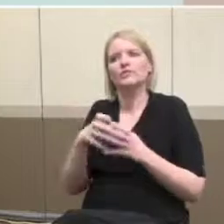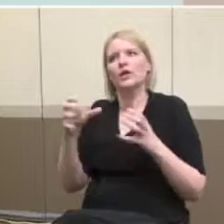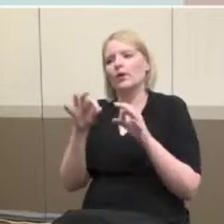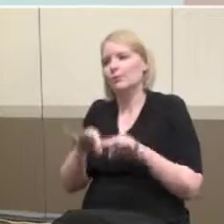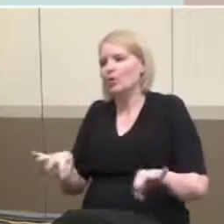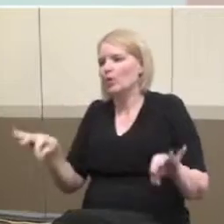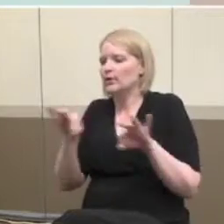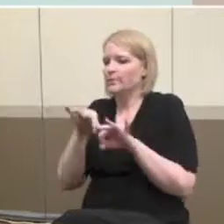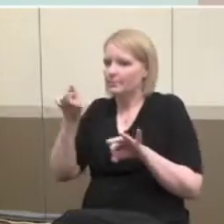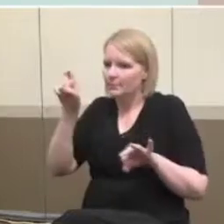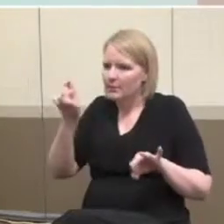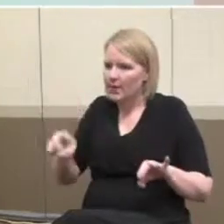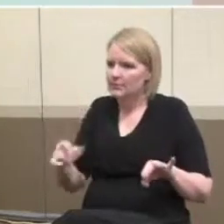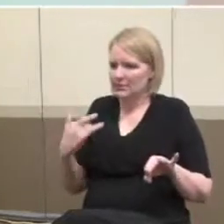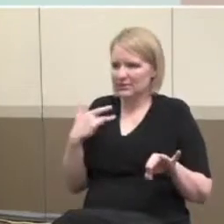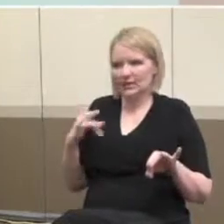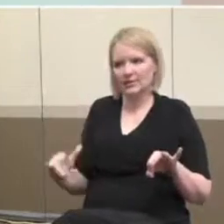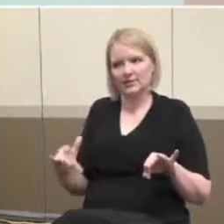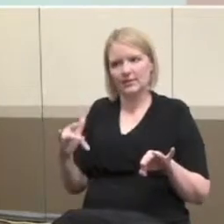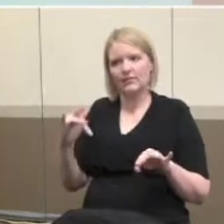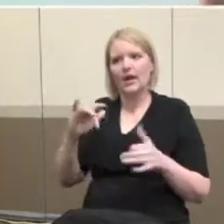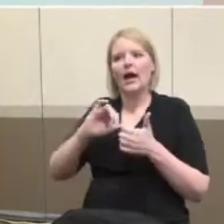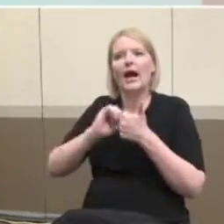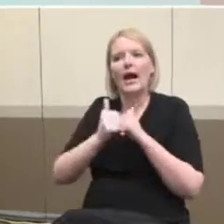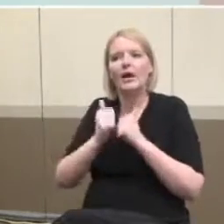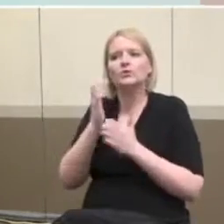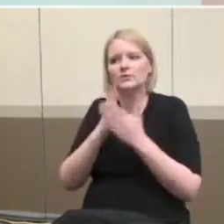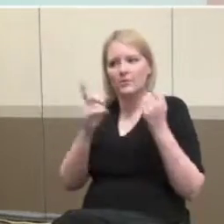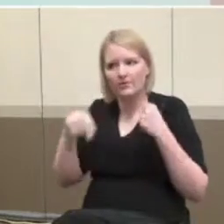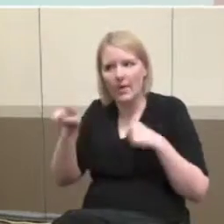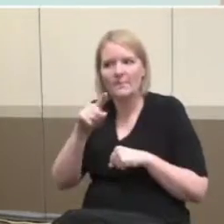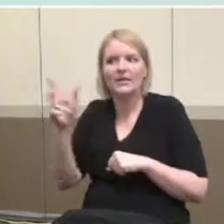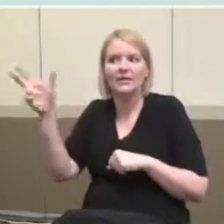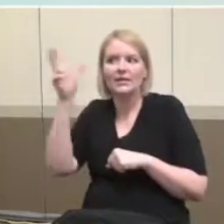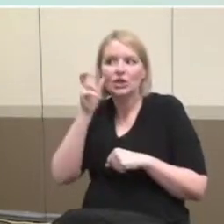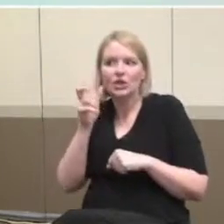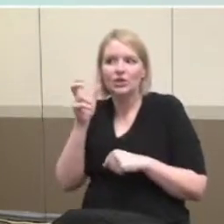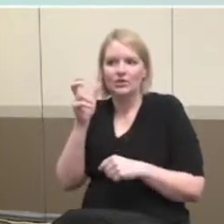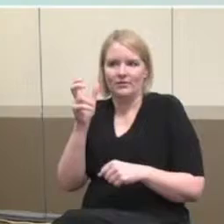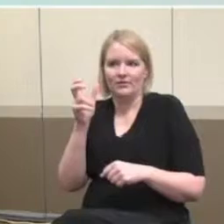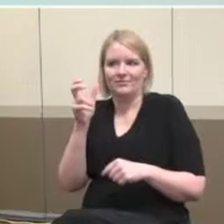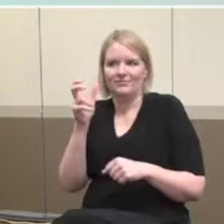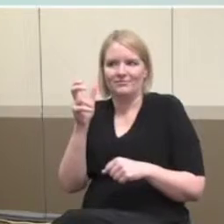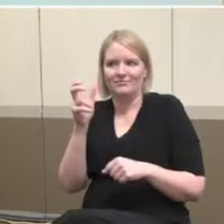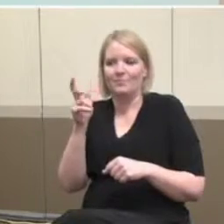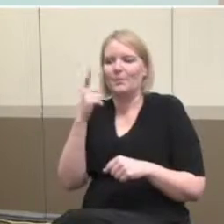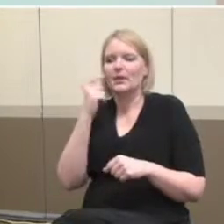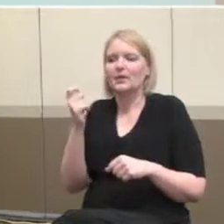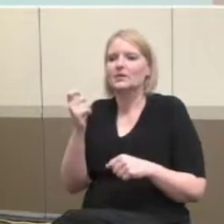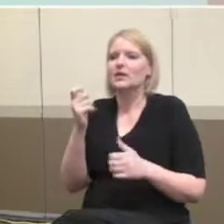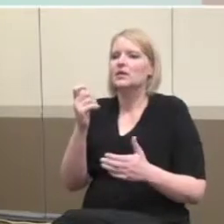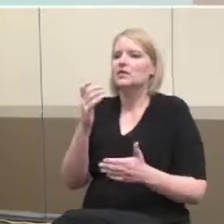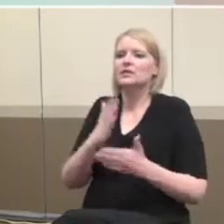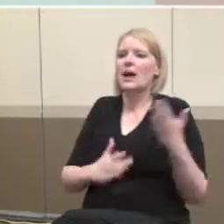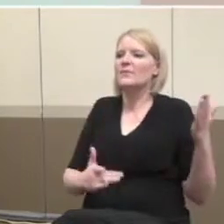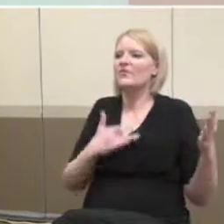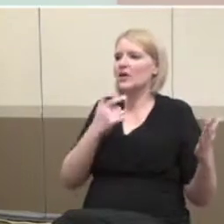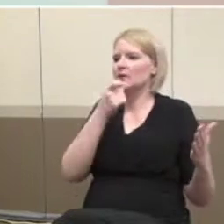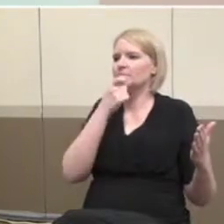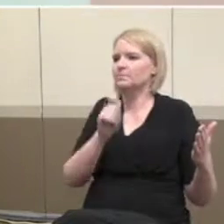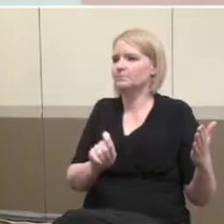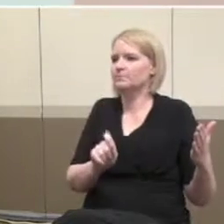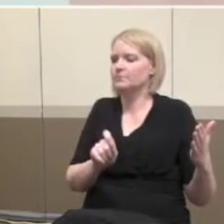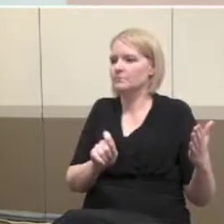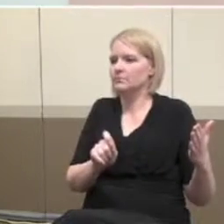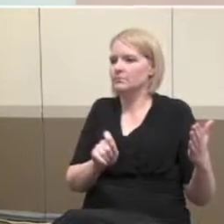to me to be very sensitive to how some of them are hearing the sounds, but some of them are only feeling the